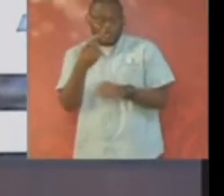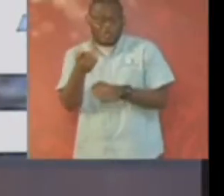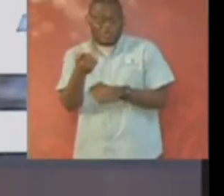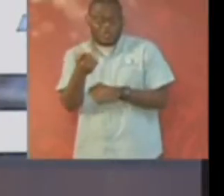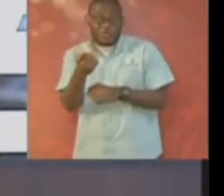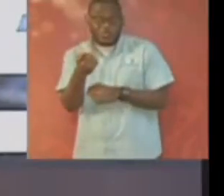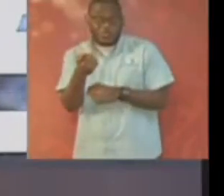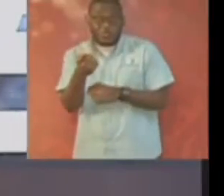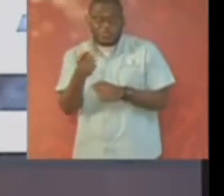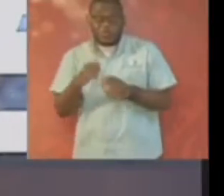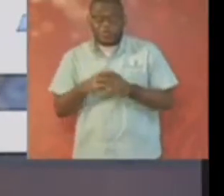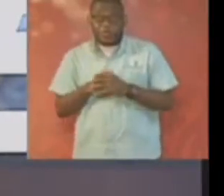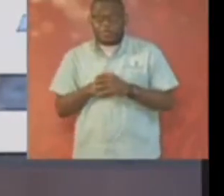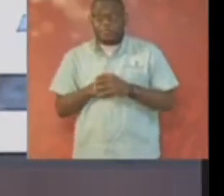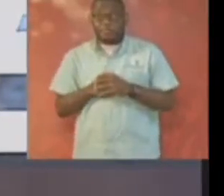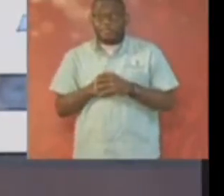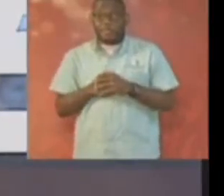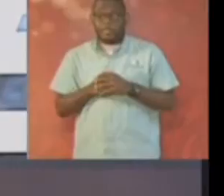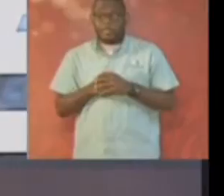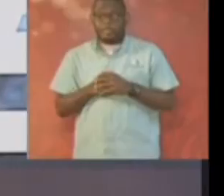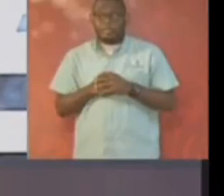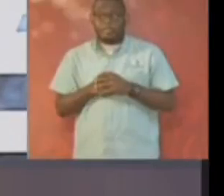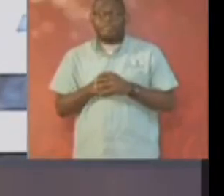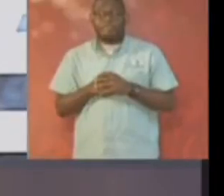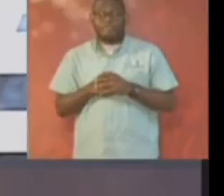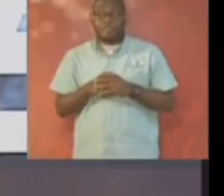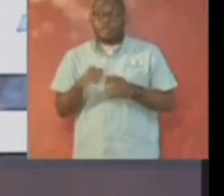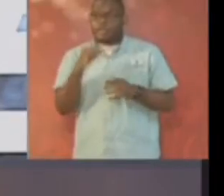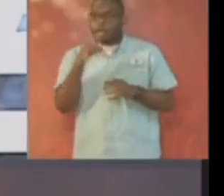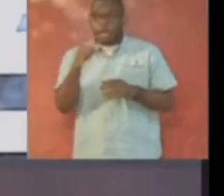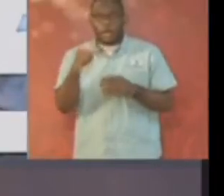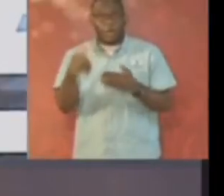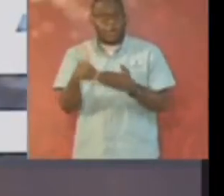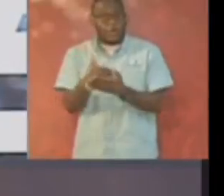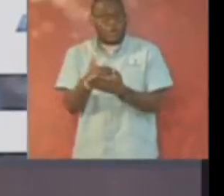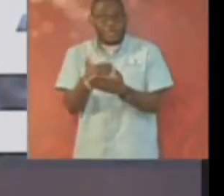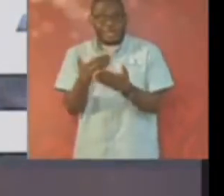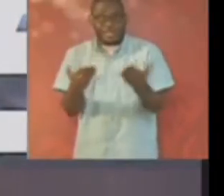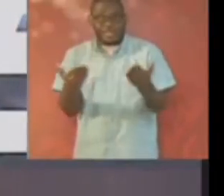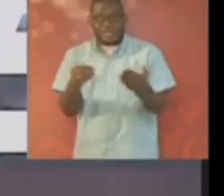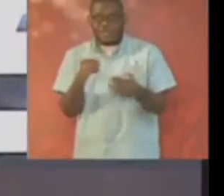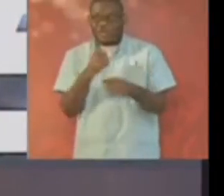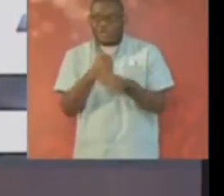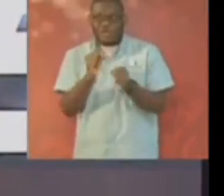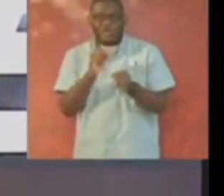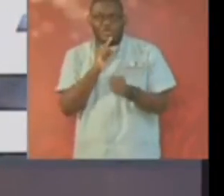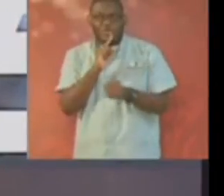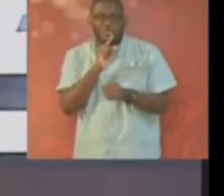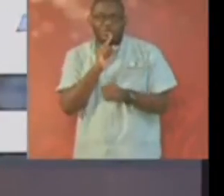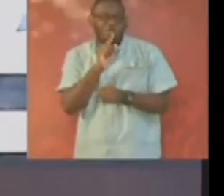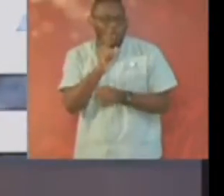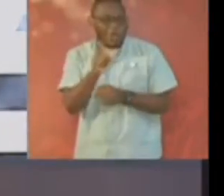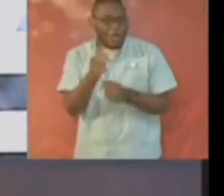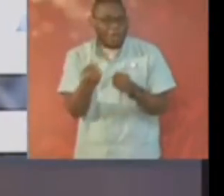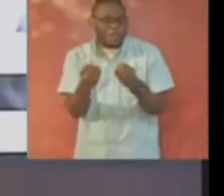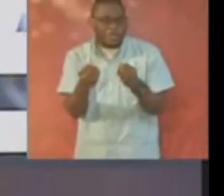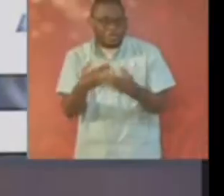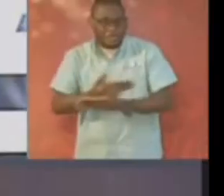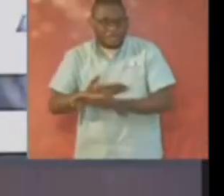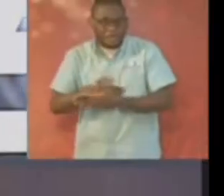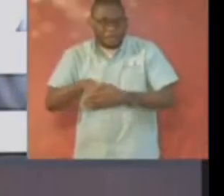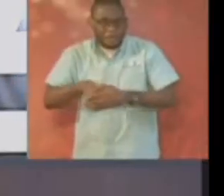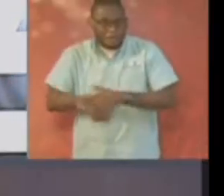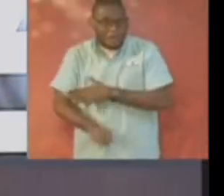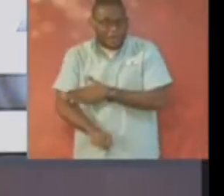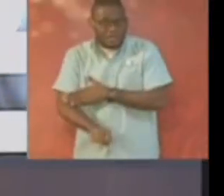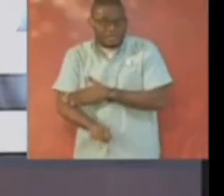a dynamic thing. We are not so certain what will be the effect of the number of deliveries as we go into the new year. So